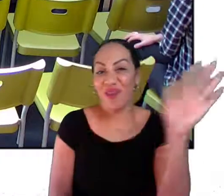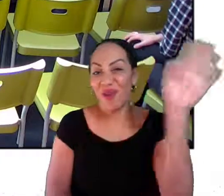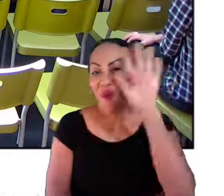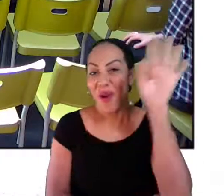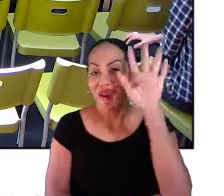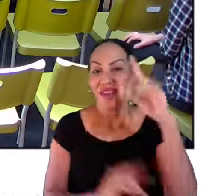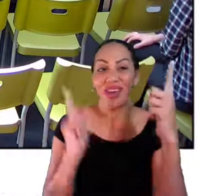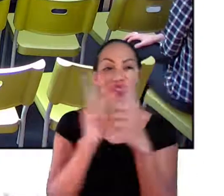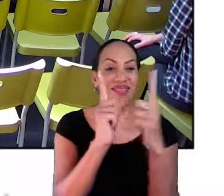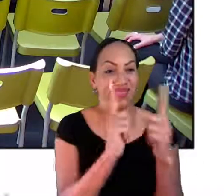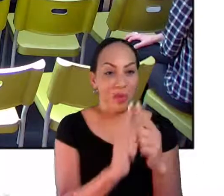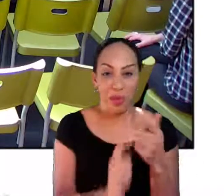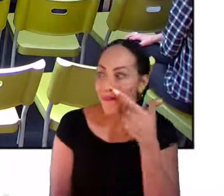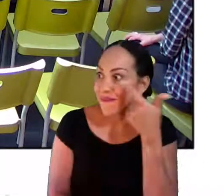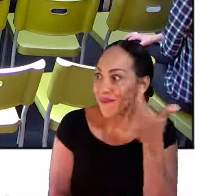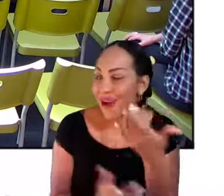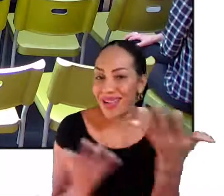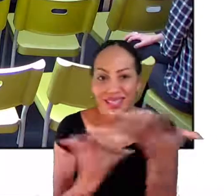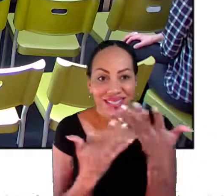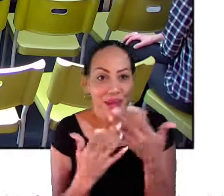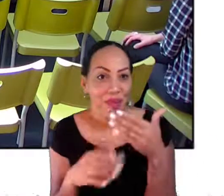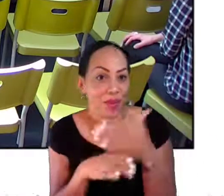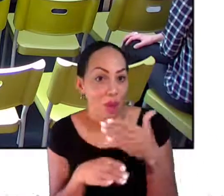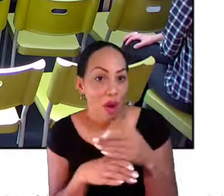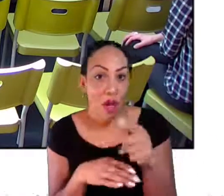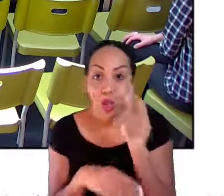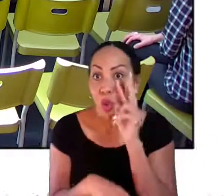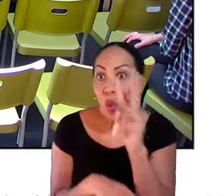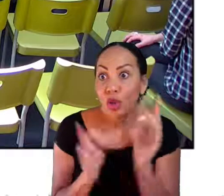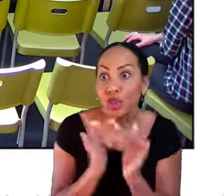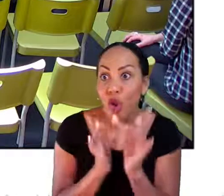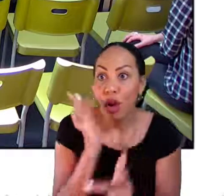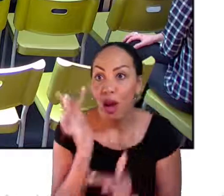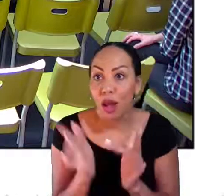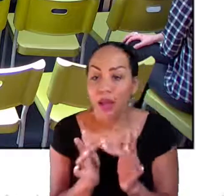for you. If you're watching online, do drop us a line at